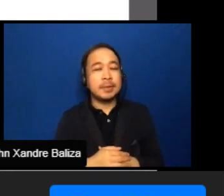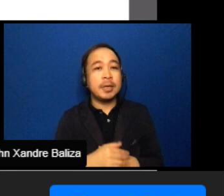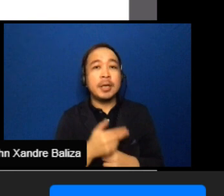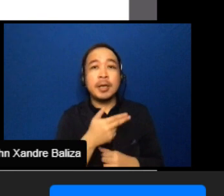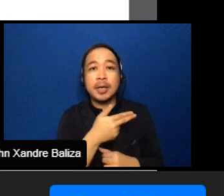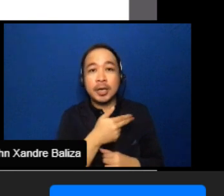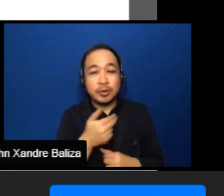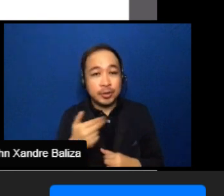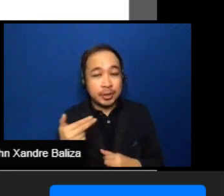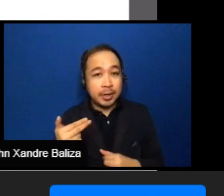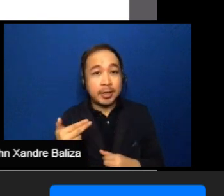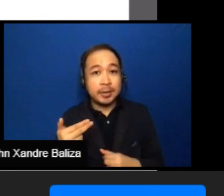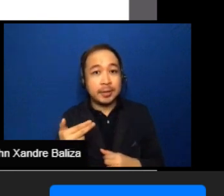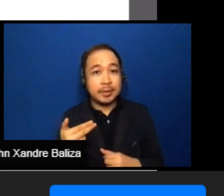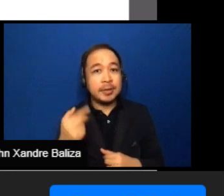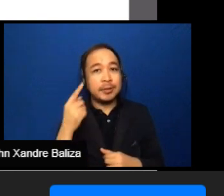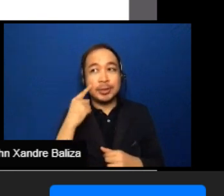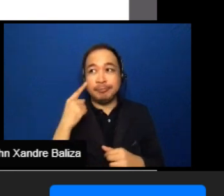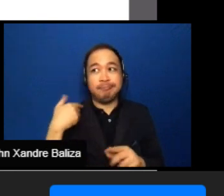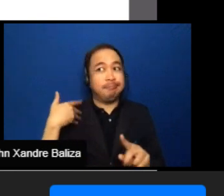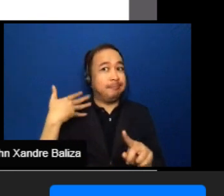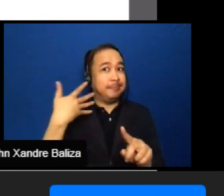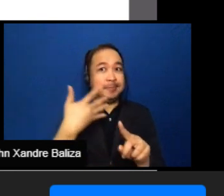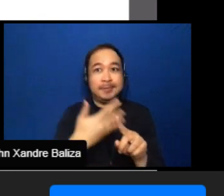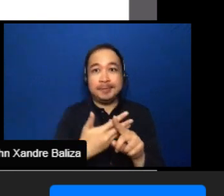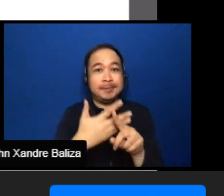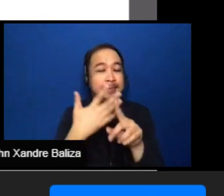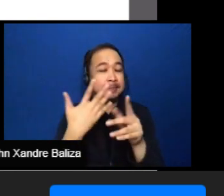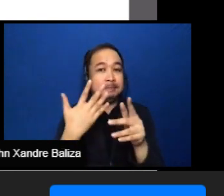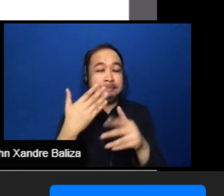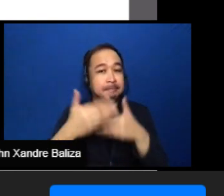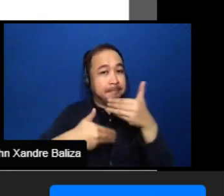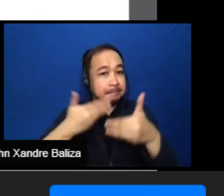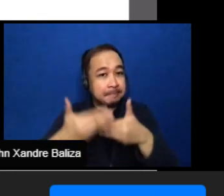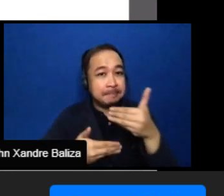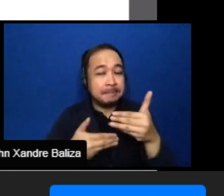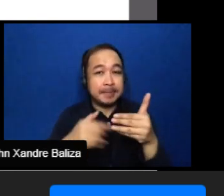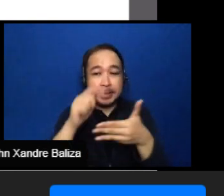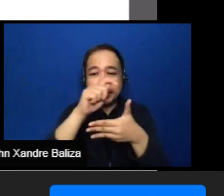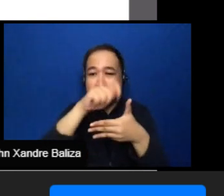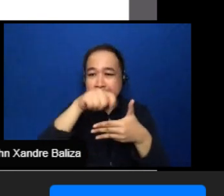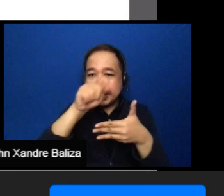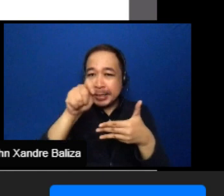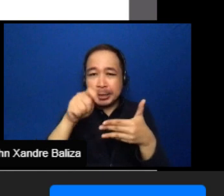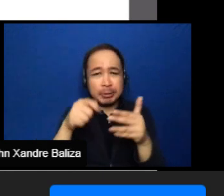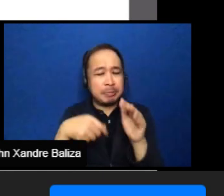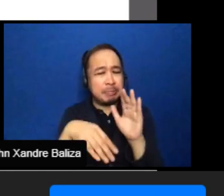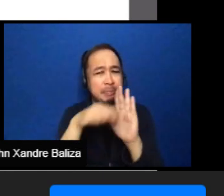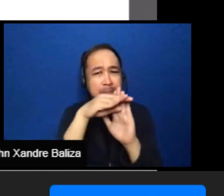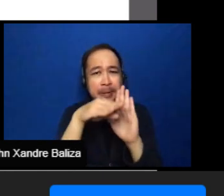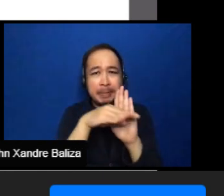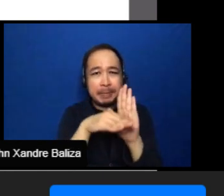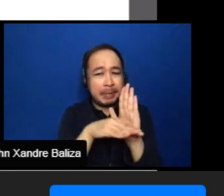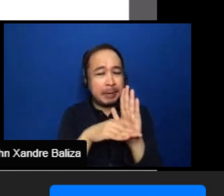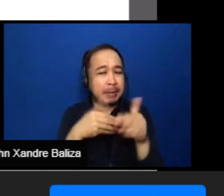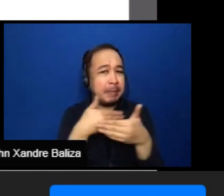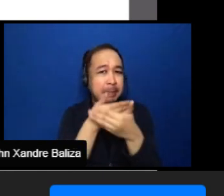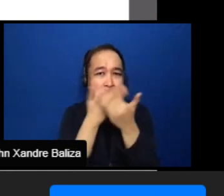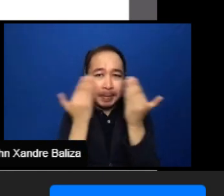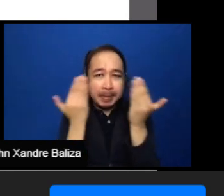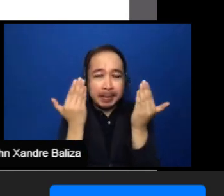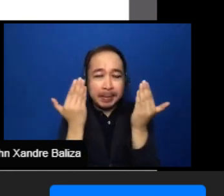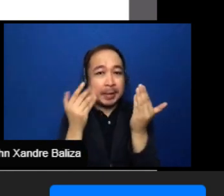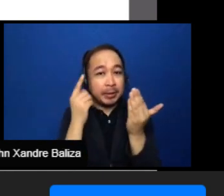measuring indicators is a long time exercise, and if the indicators are not defined properly and the measurement is not